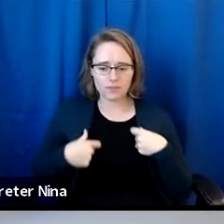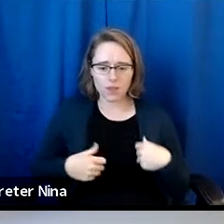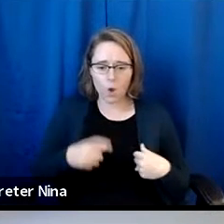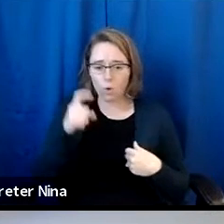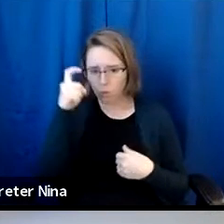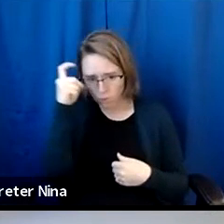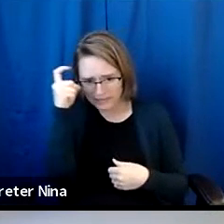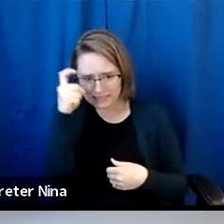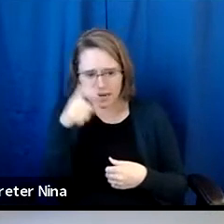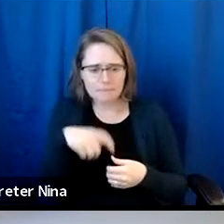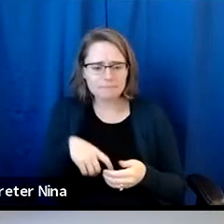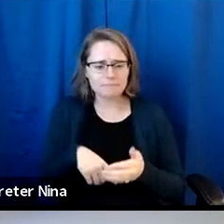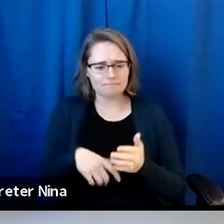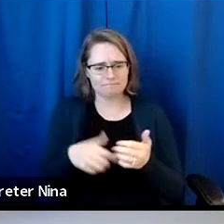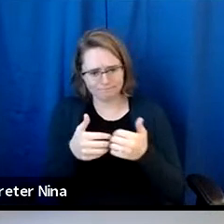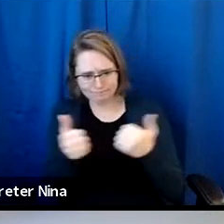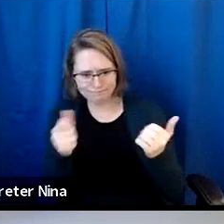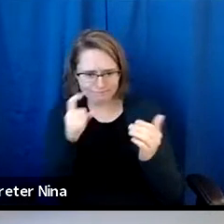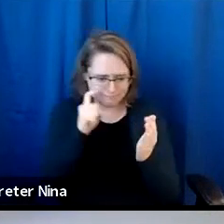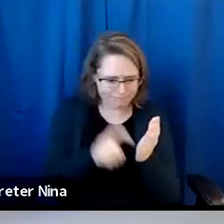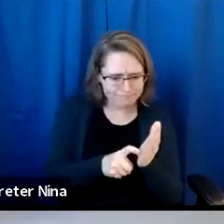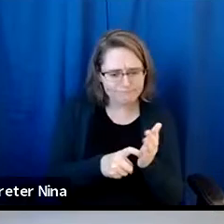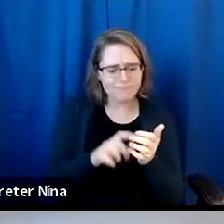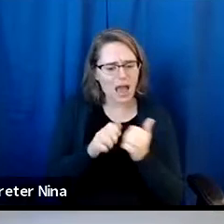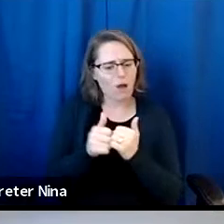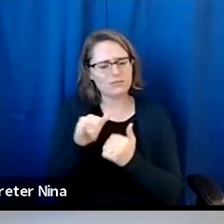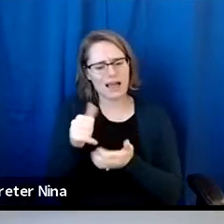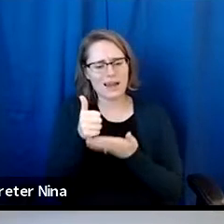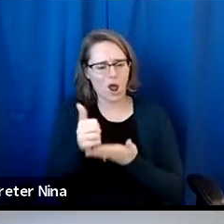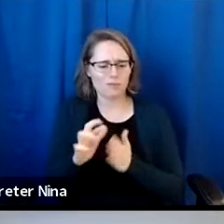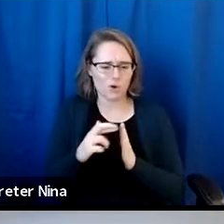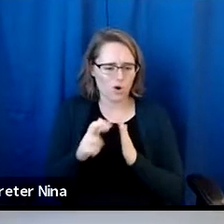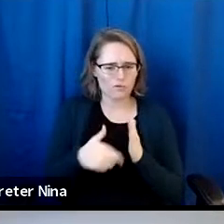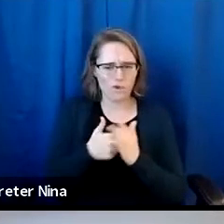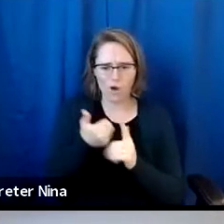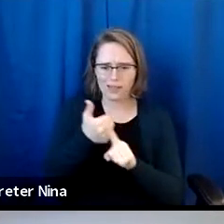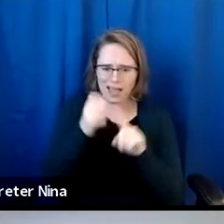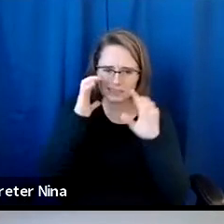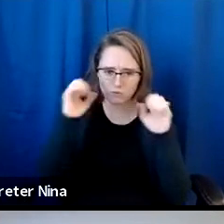that assist you in your role as president?